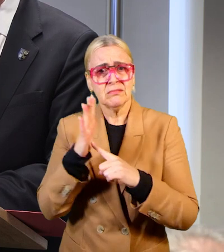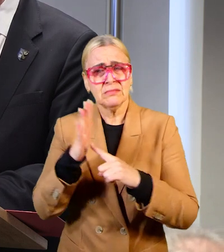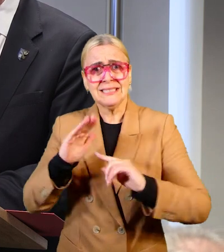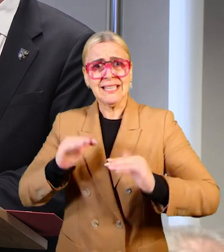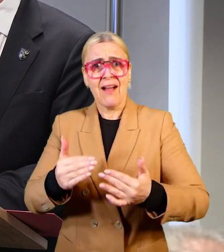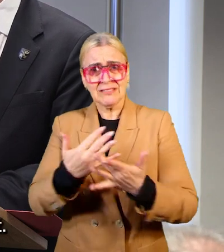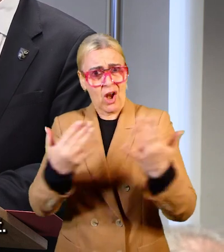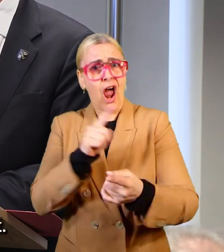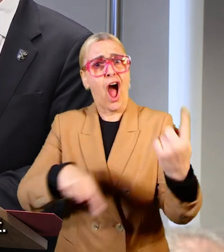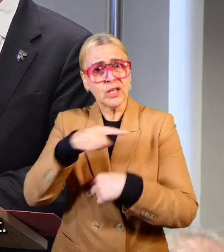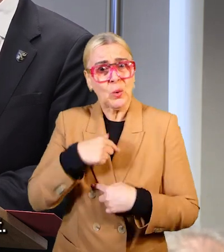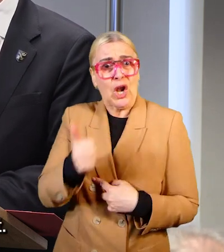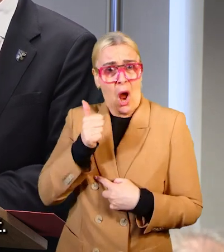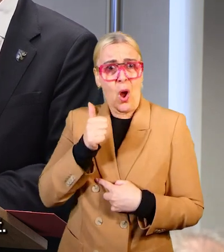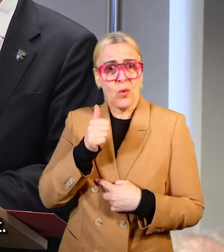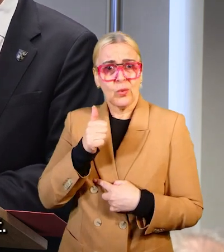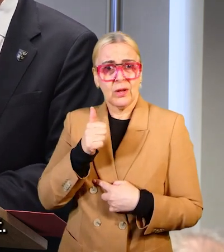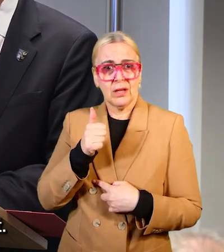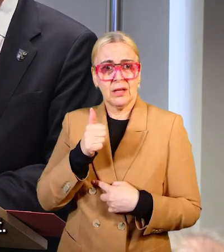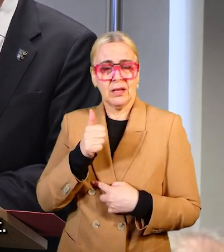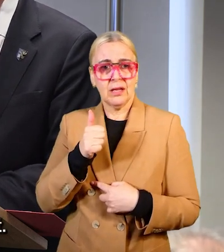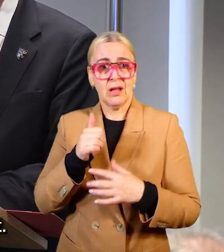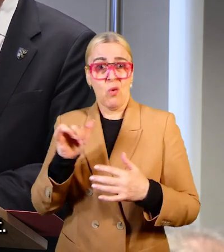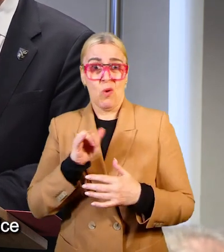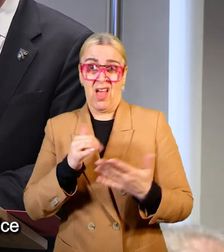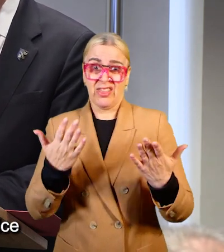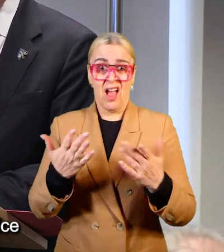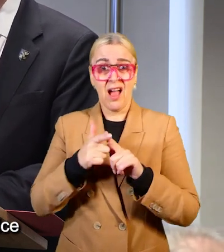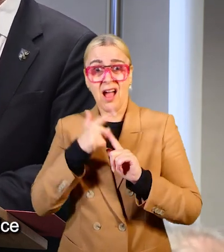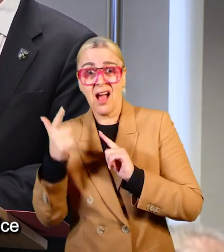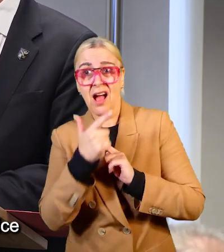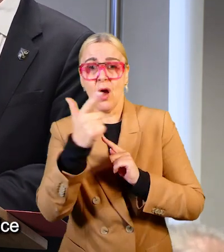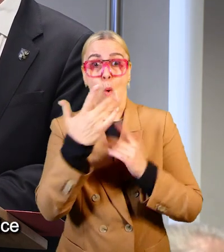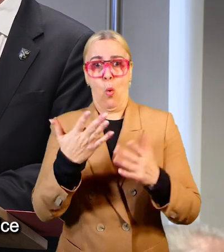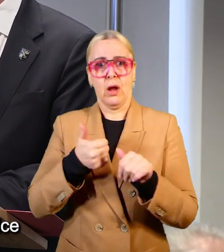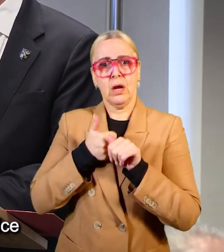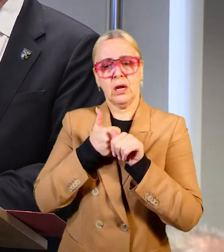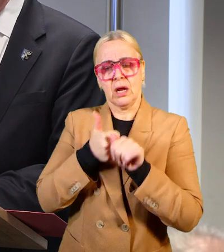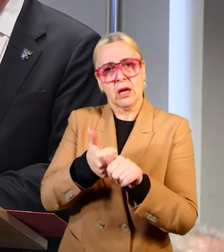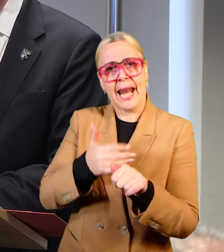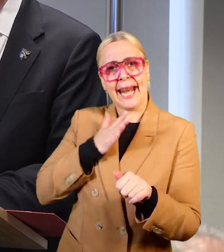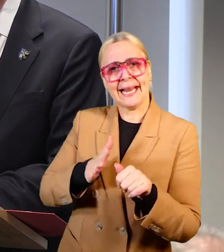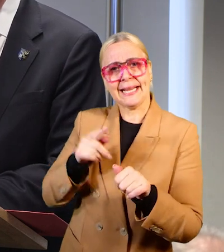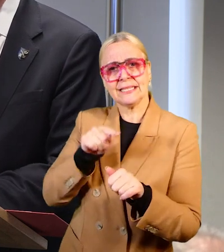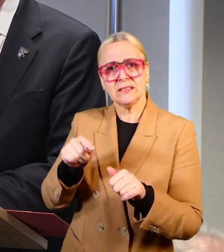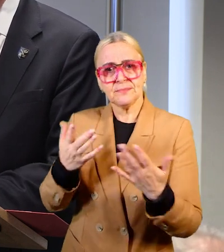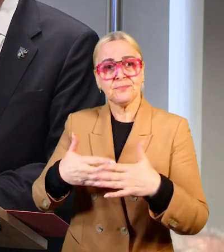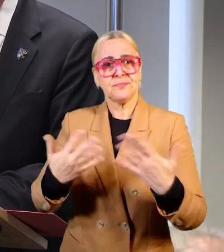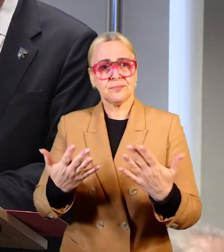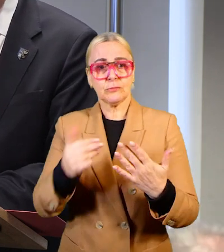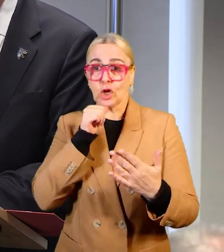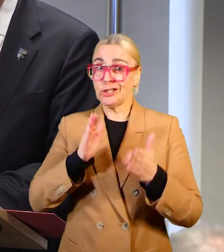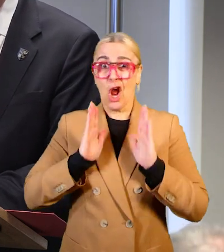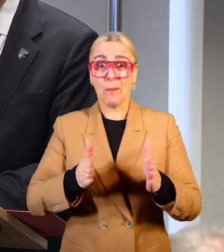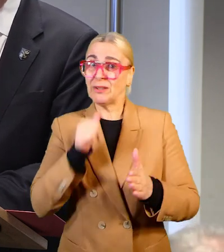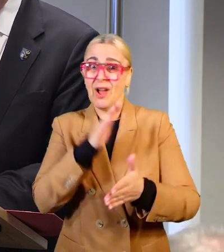discretionary spend rather than a statutory requirement. We know that it is an important service for many people, whether that